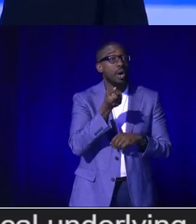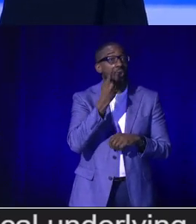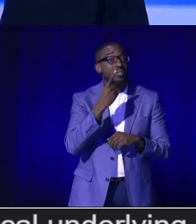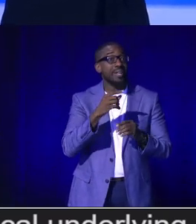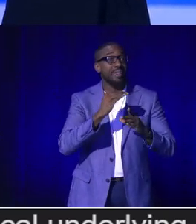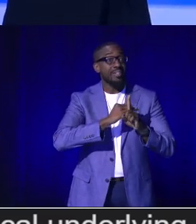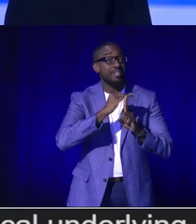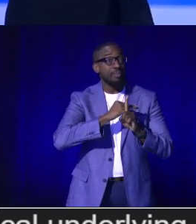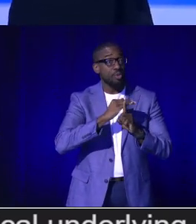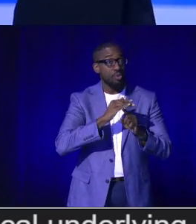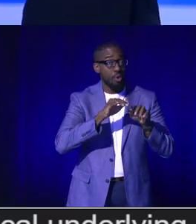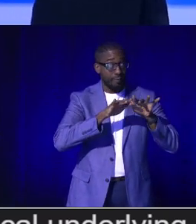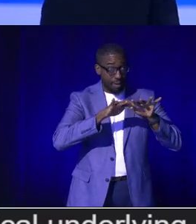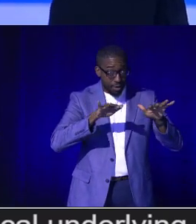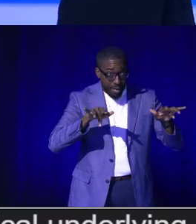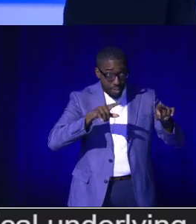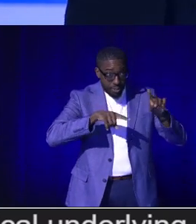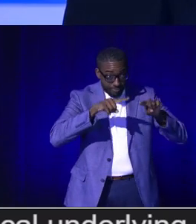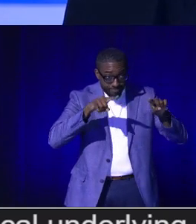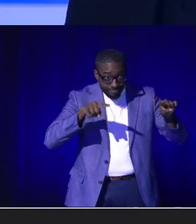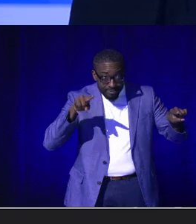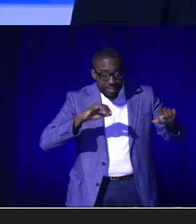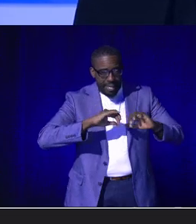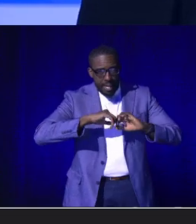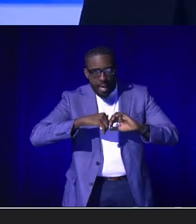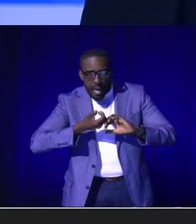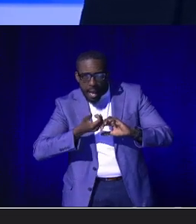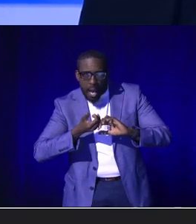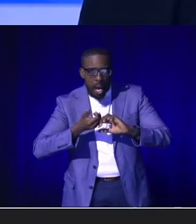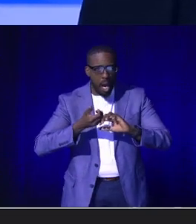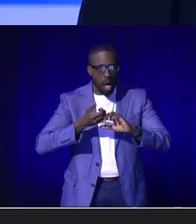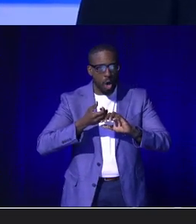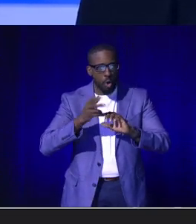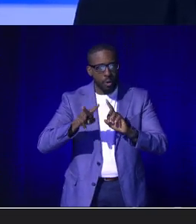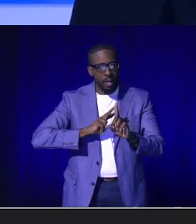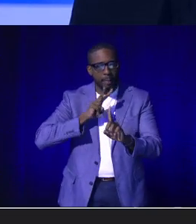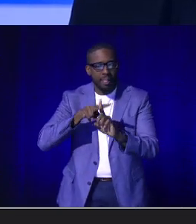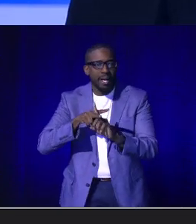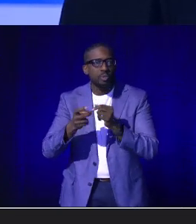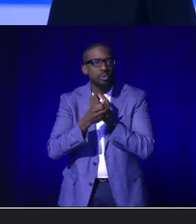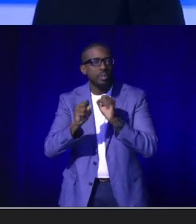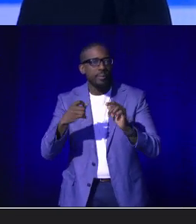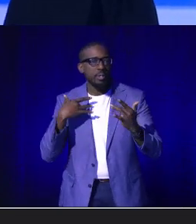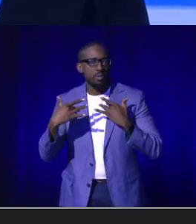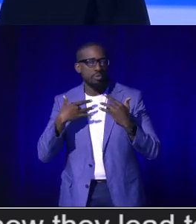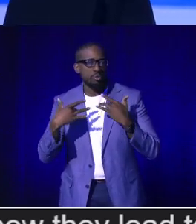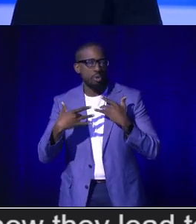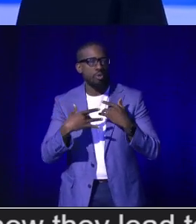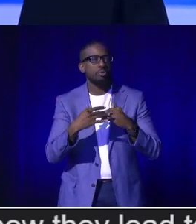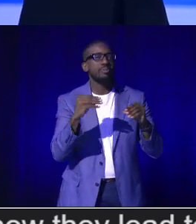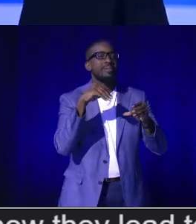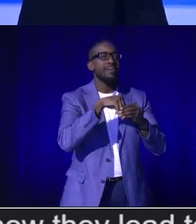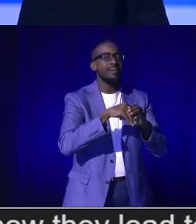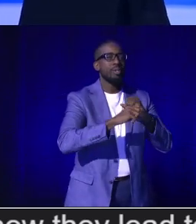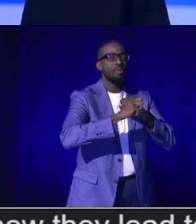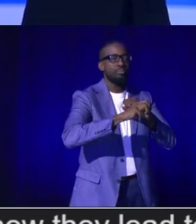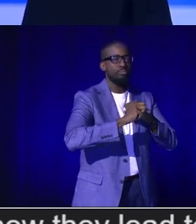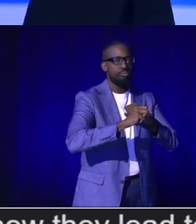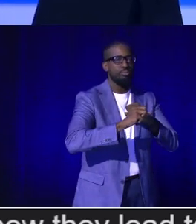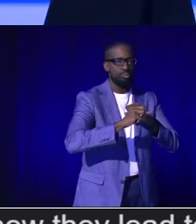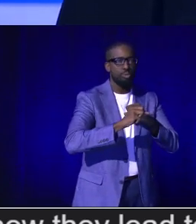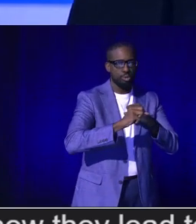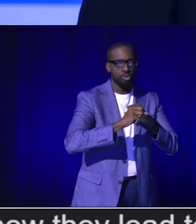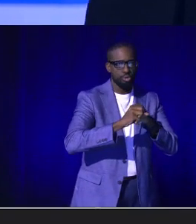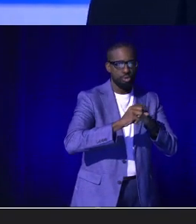variations and how they lead to these safety concerns in commercial cells. So I was kind of showing you guys